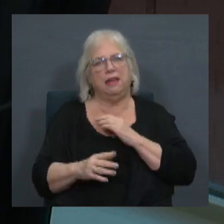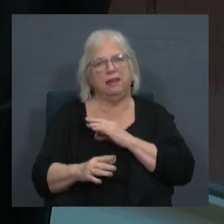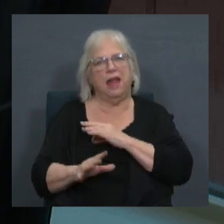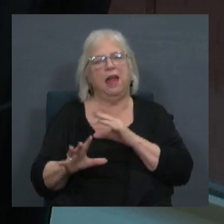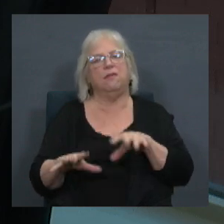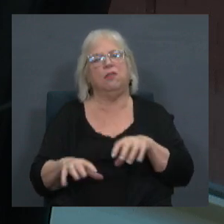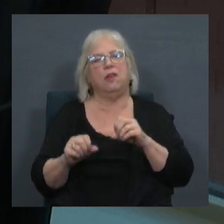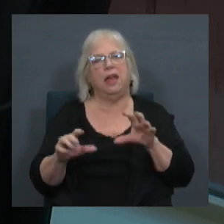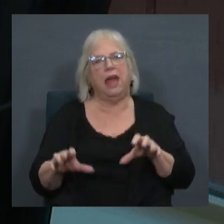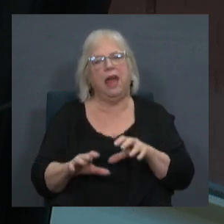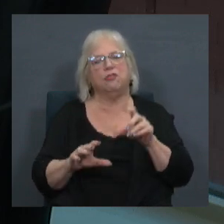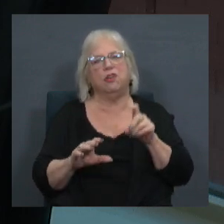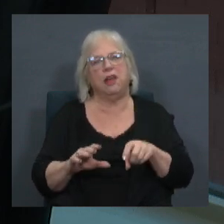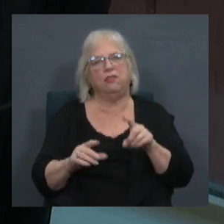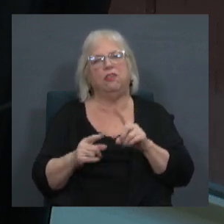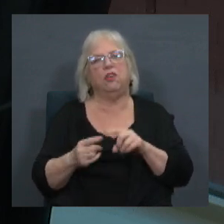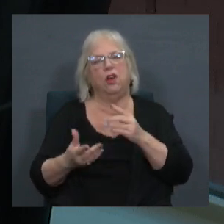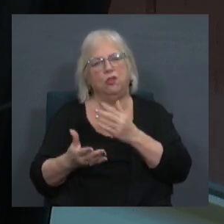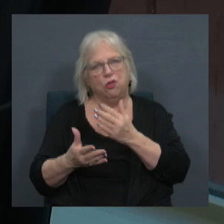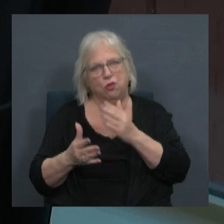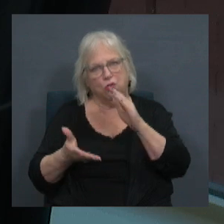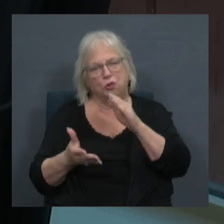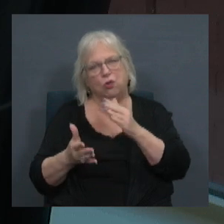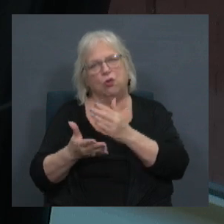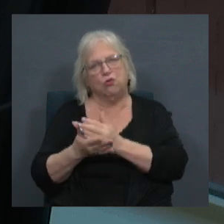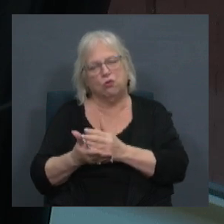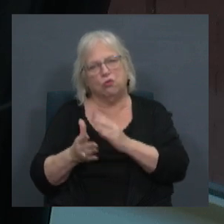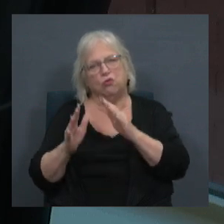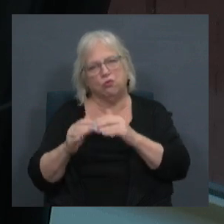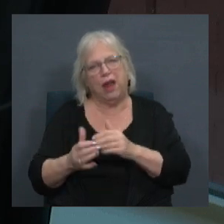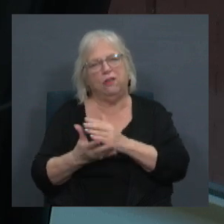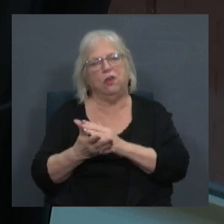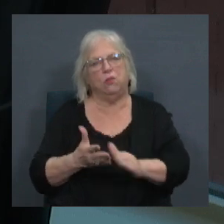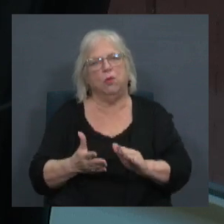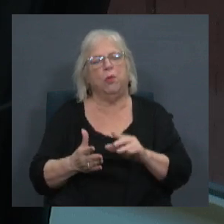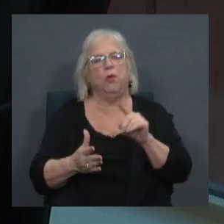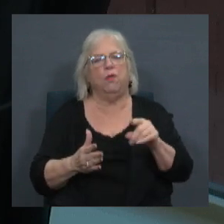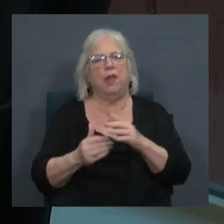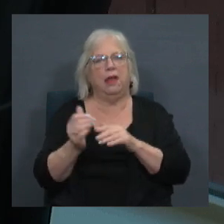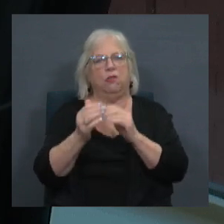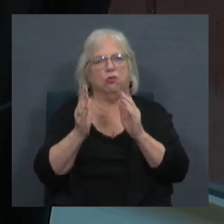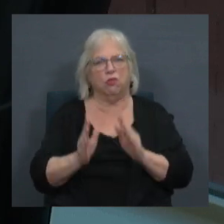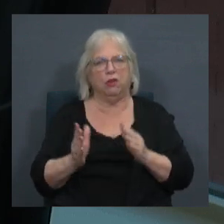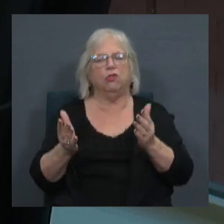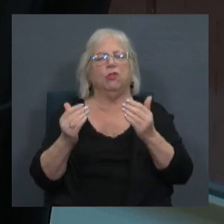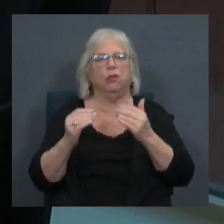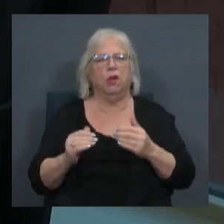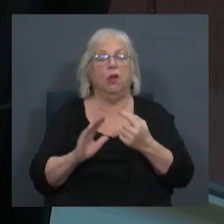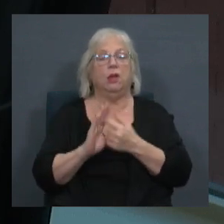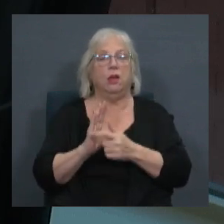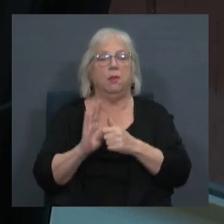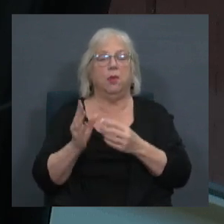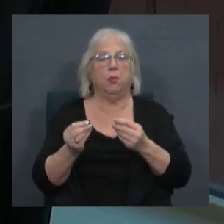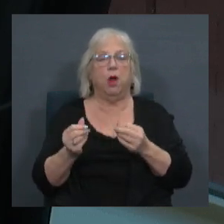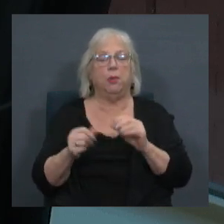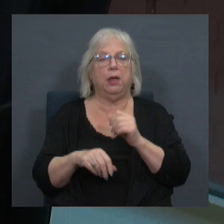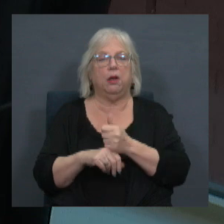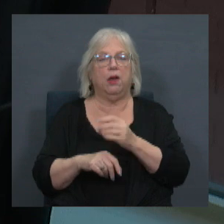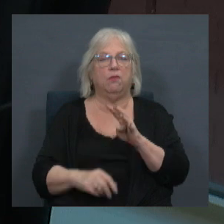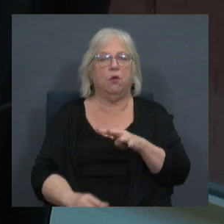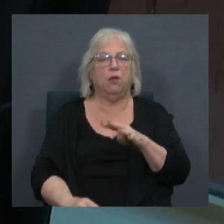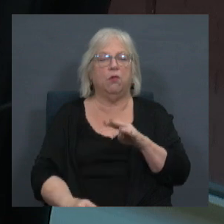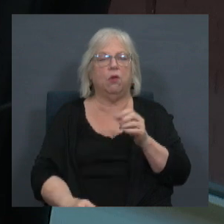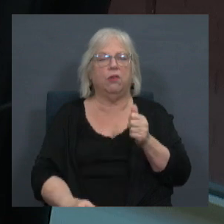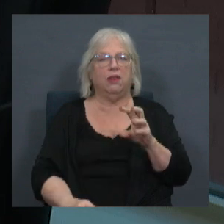action as is necessary to raise and remove such structures, to declare an emergency. An ordinance to condemn the property located at